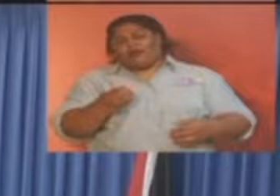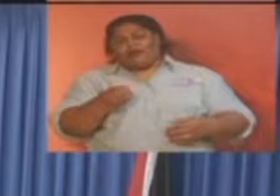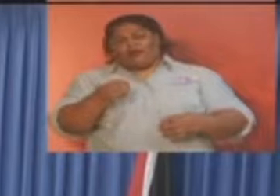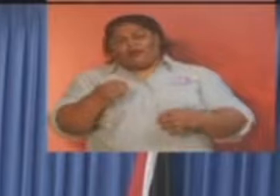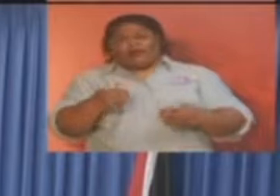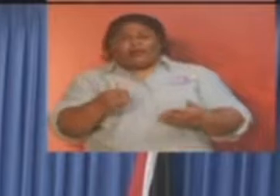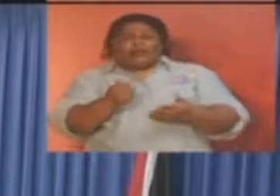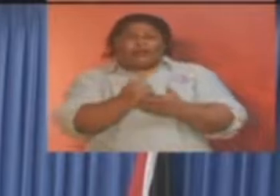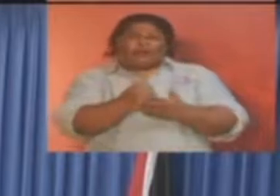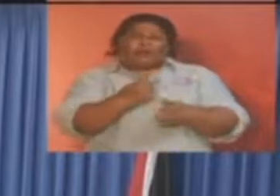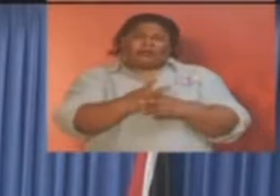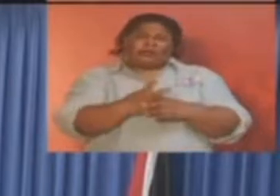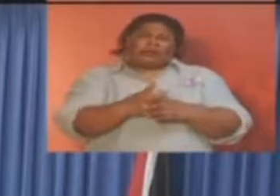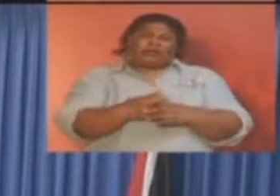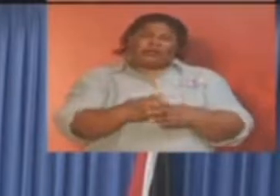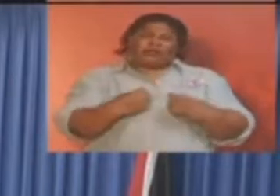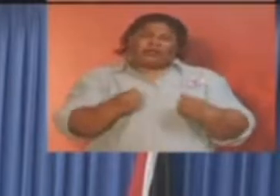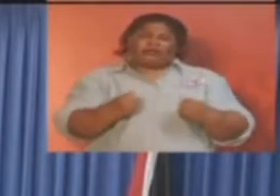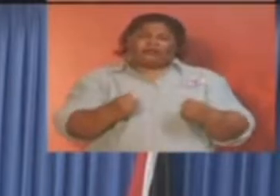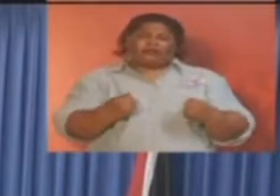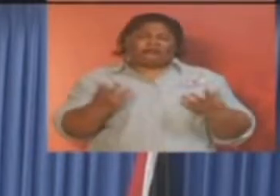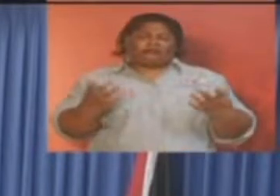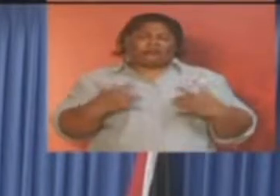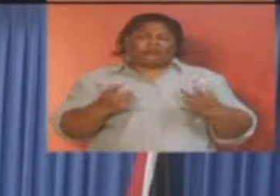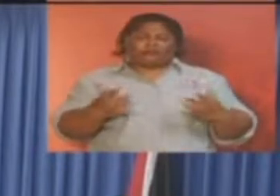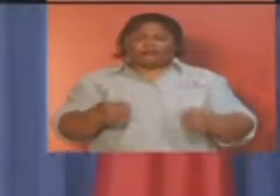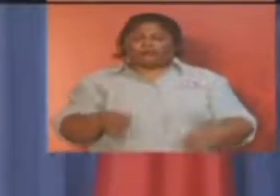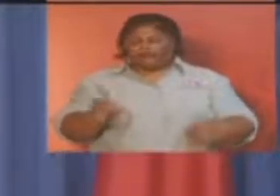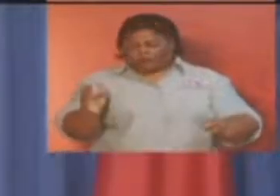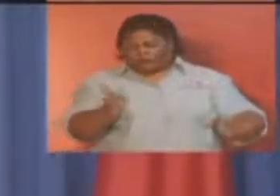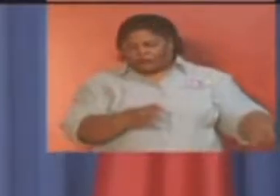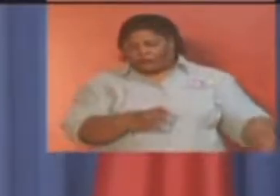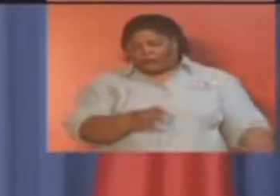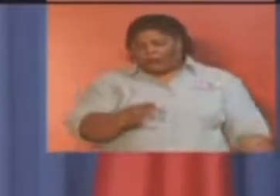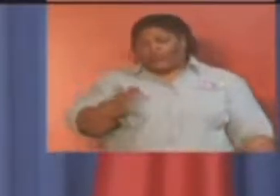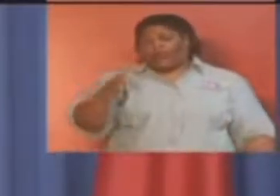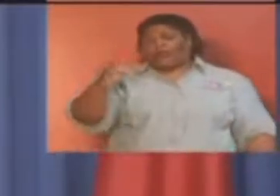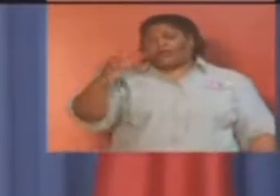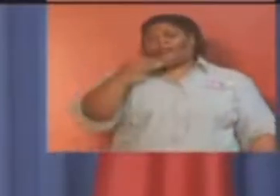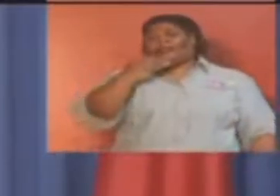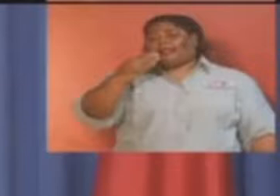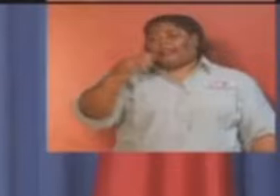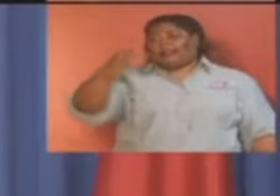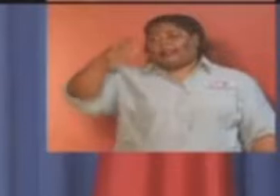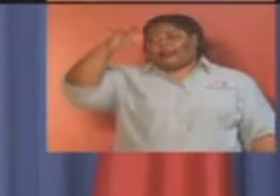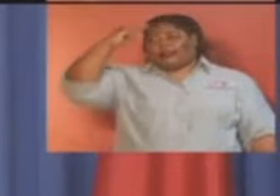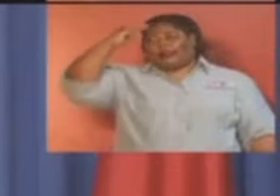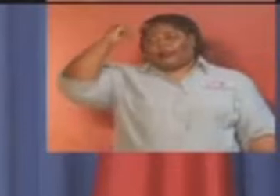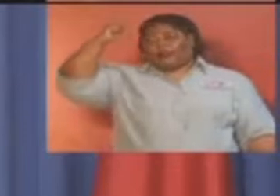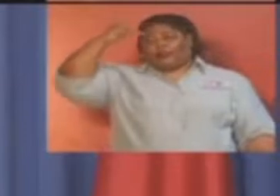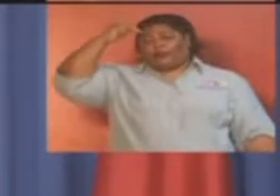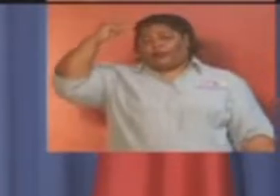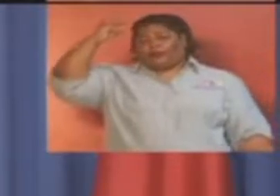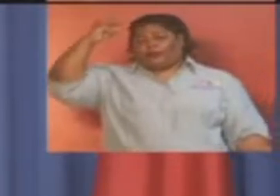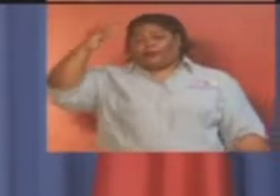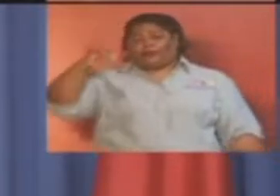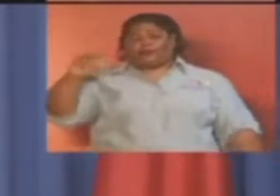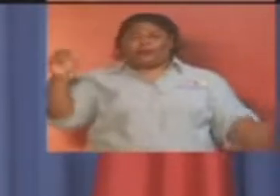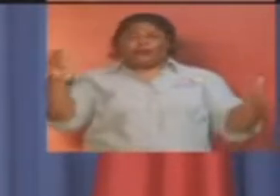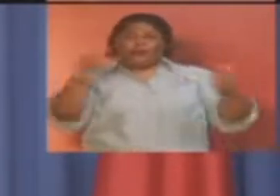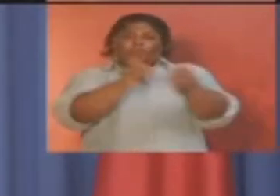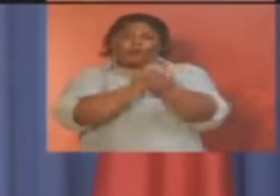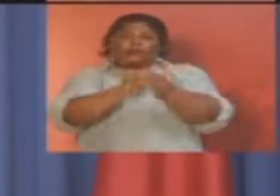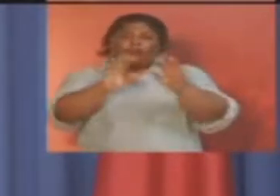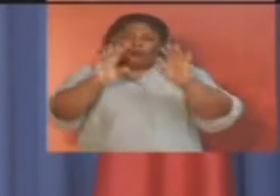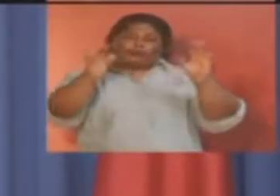capacities. Okay, thank you, Honourable Prime Minister, Honourable Ministers, members of the media, members of the viewing and listening public. So,